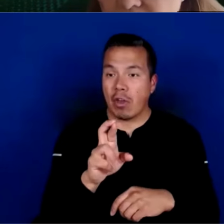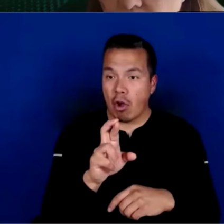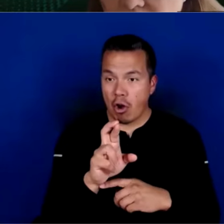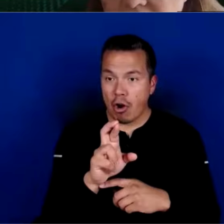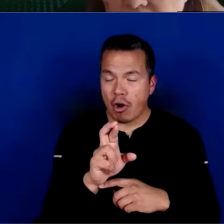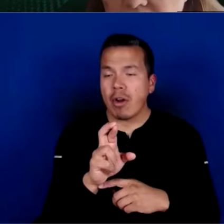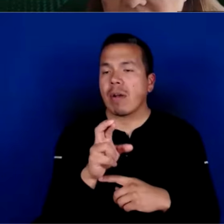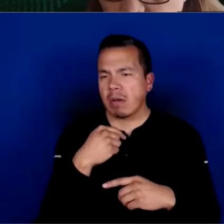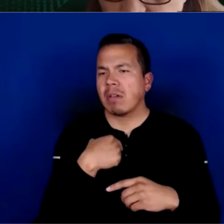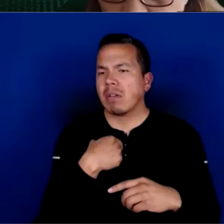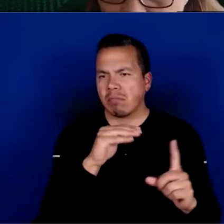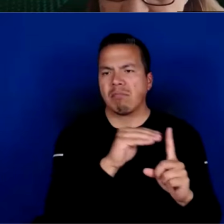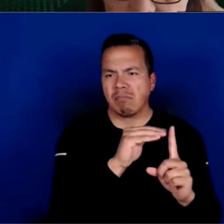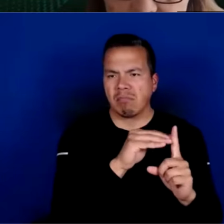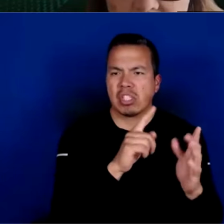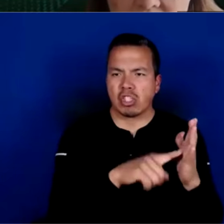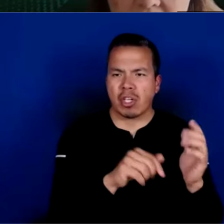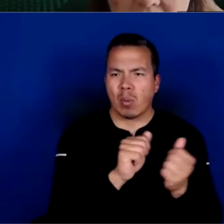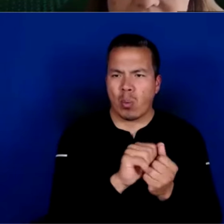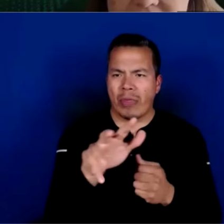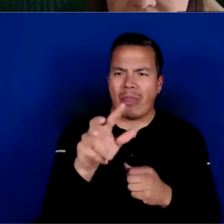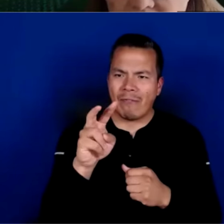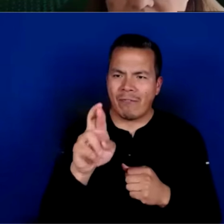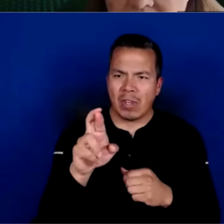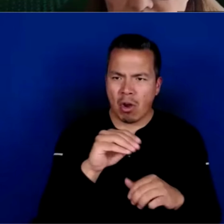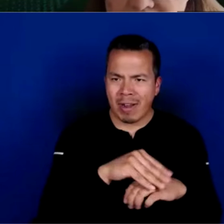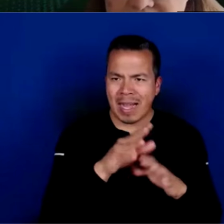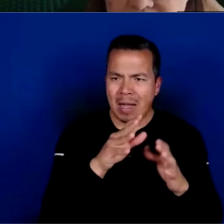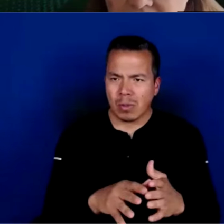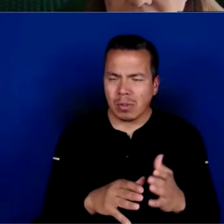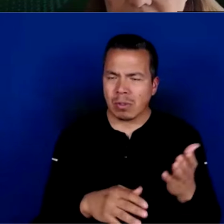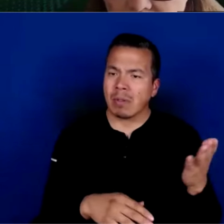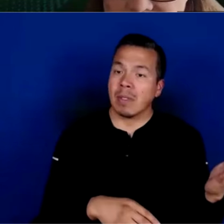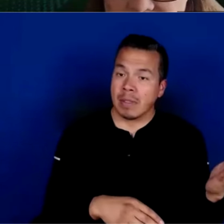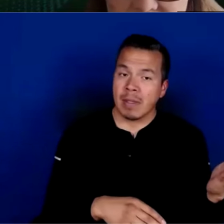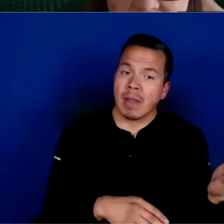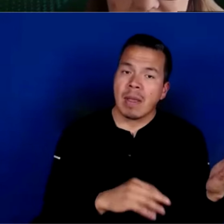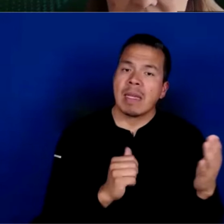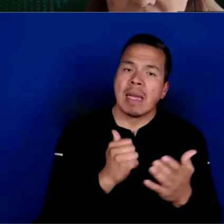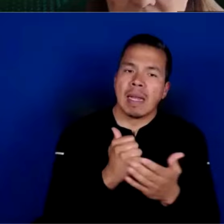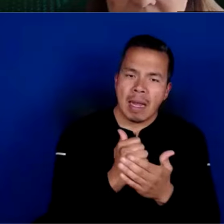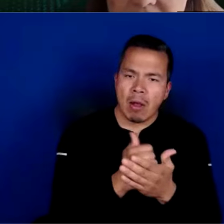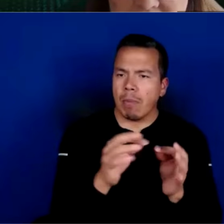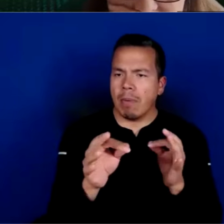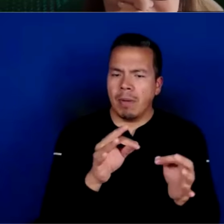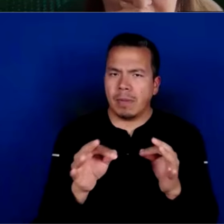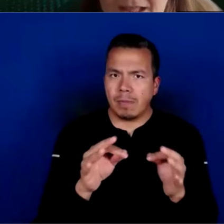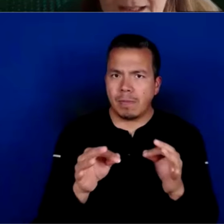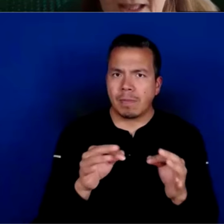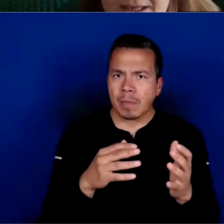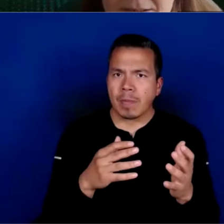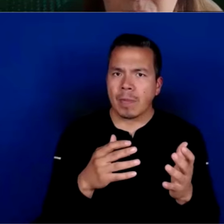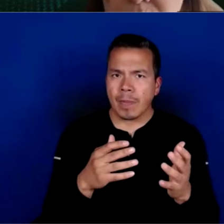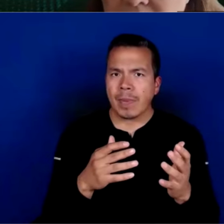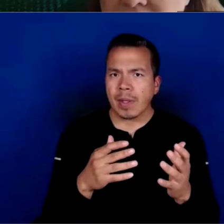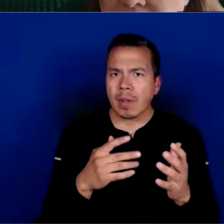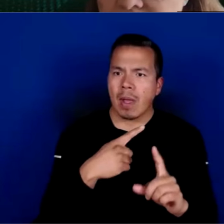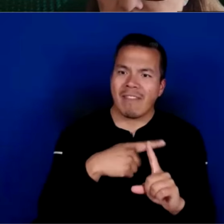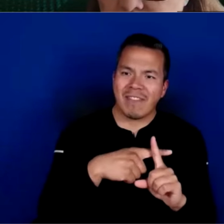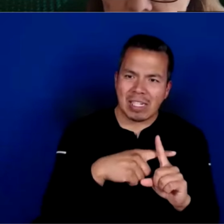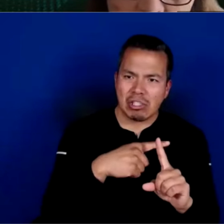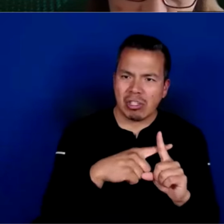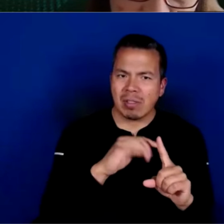you to check with your VR counselor, as they are able to cover the cost of that if you're on benefits and would